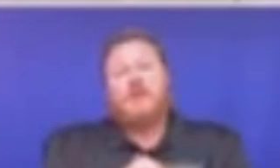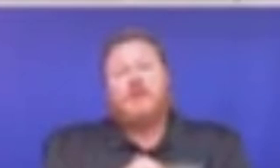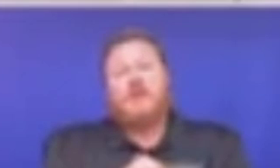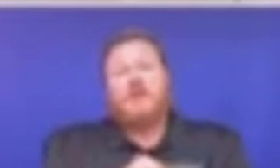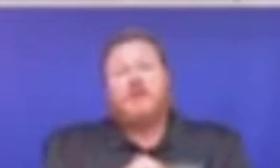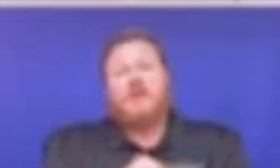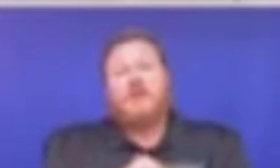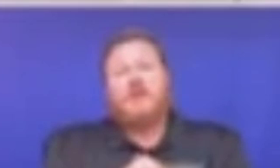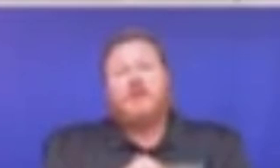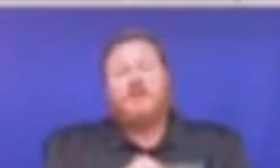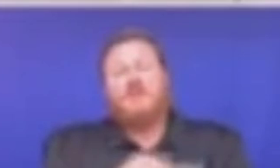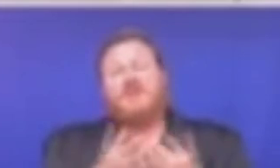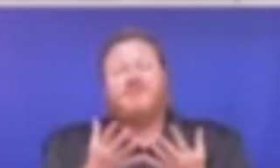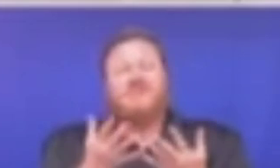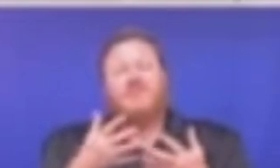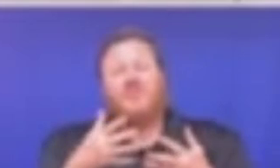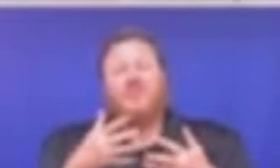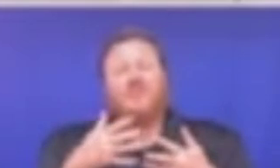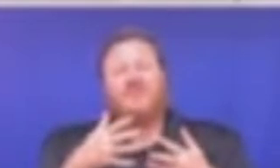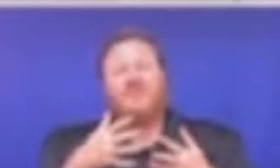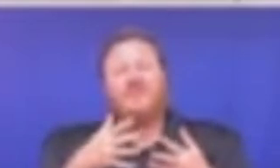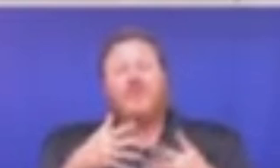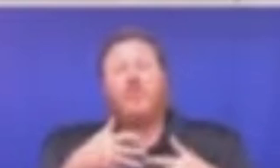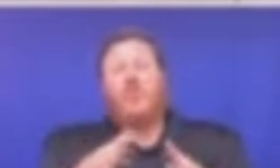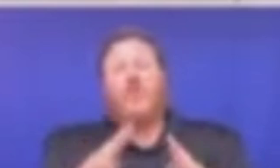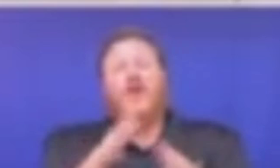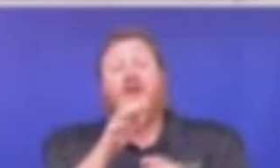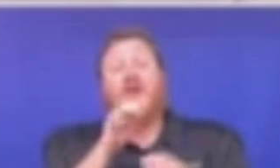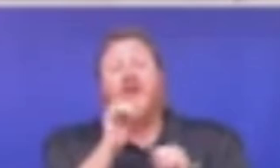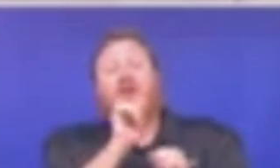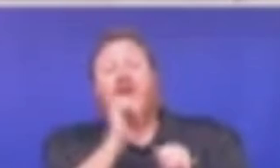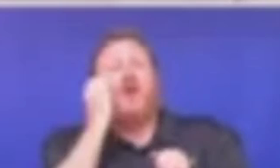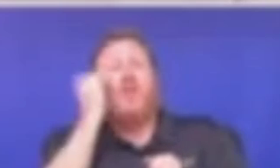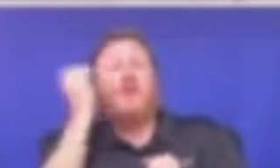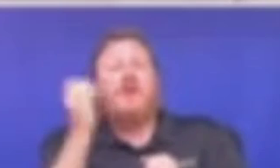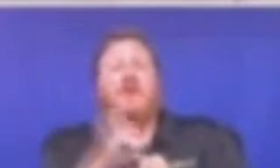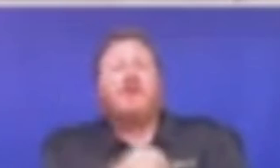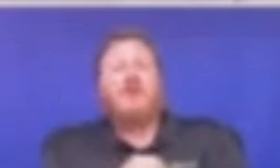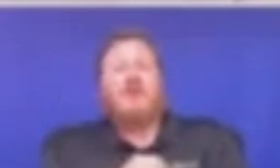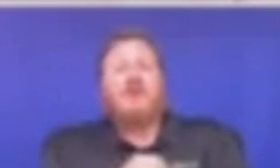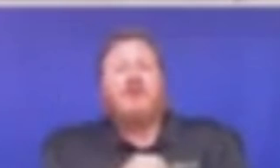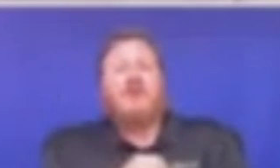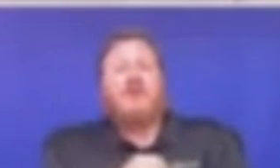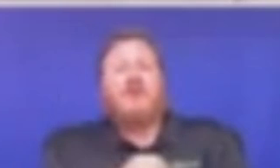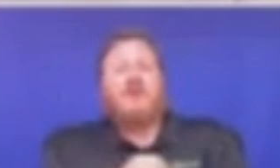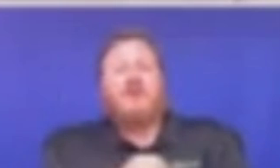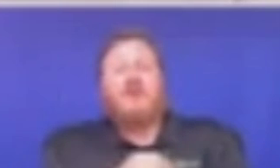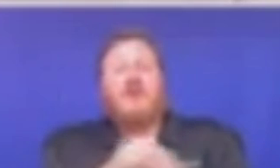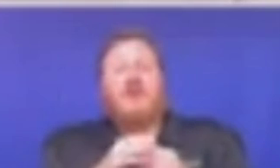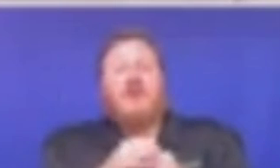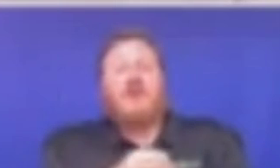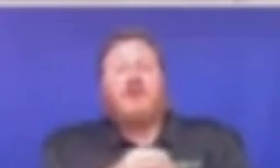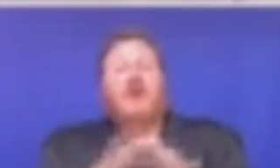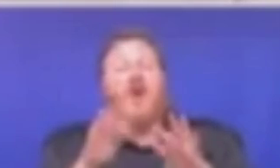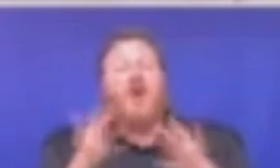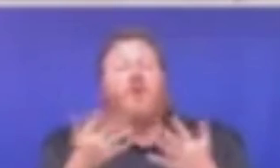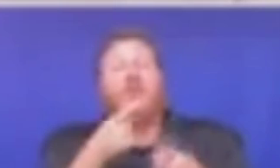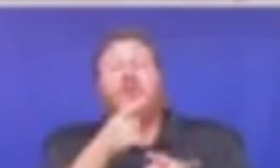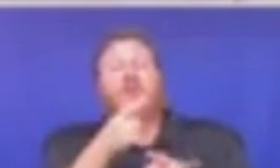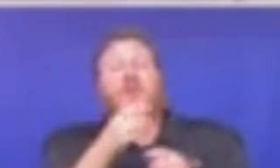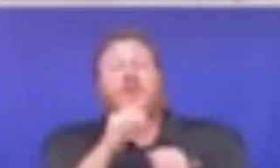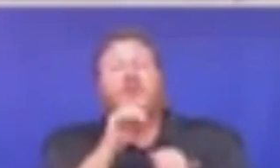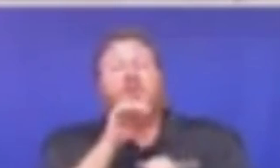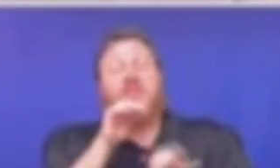polemics. It's just somebody who is whistling out there in the wind